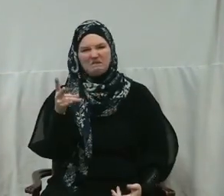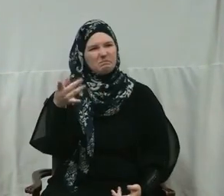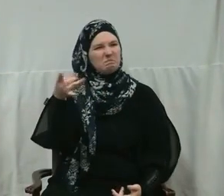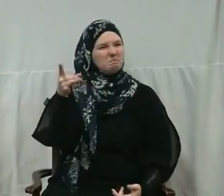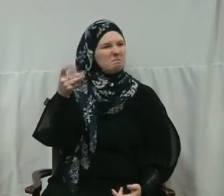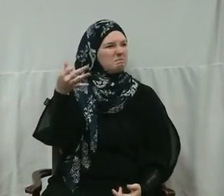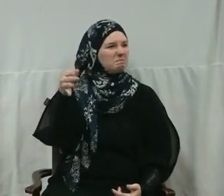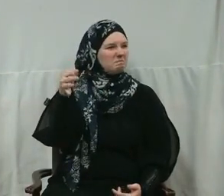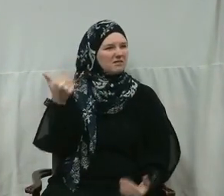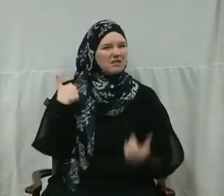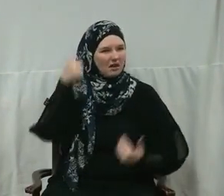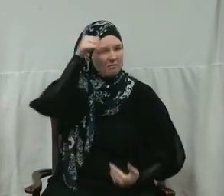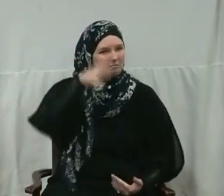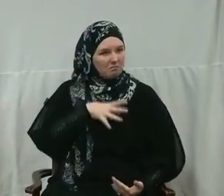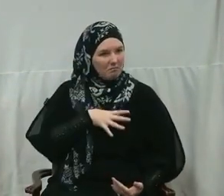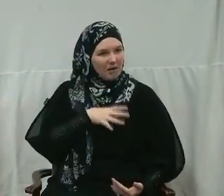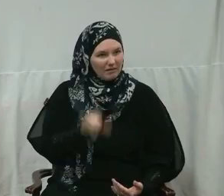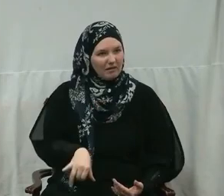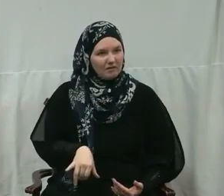18, 19, that's what it is.